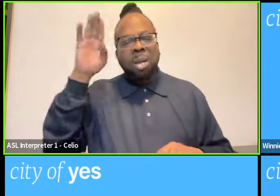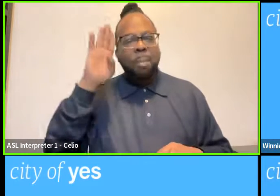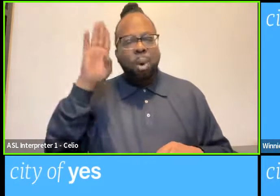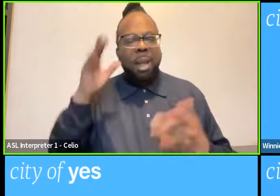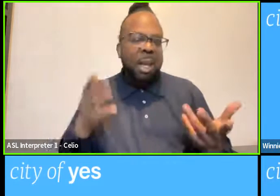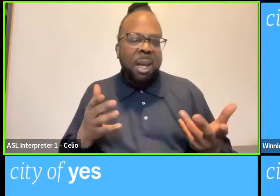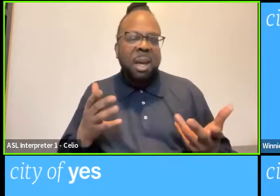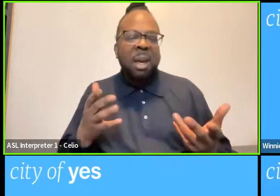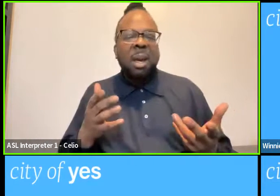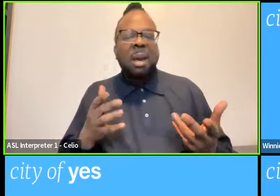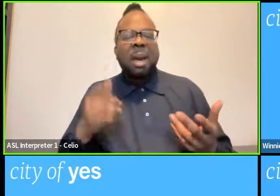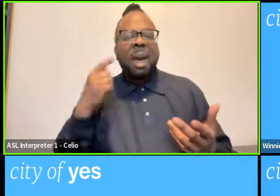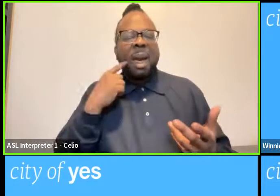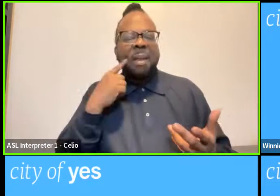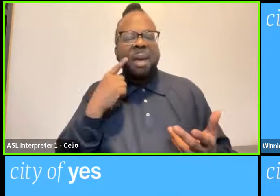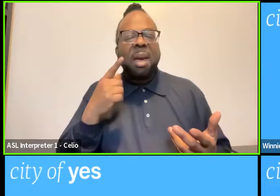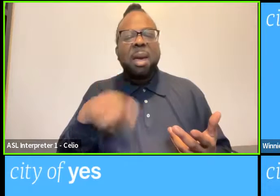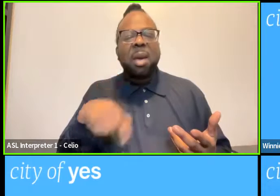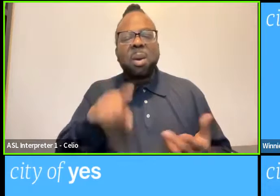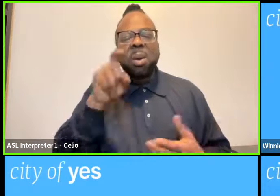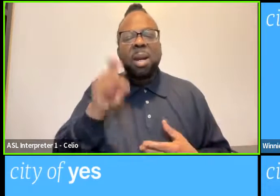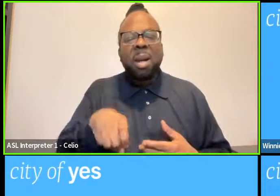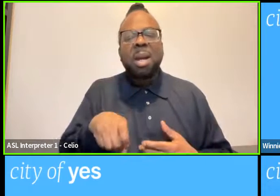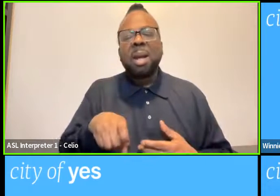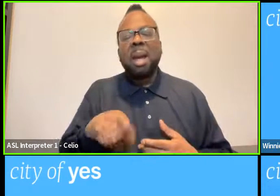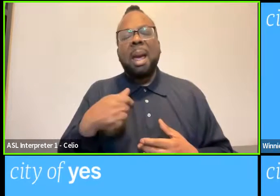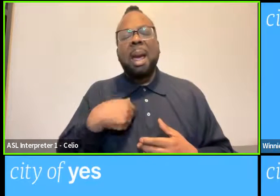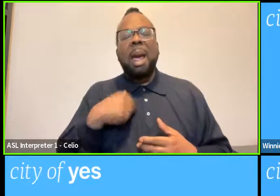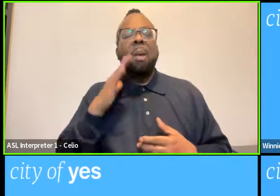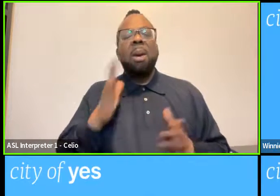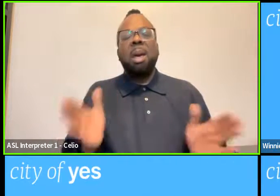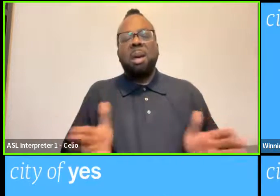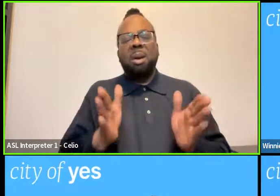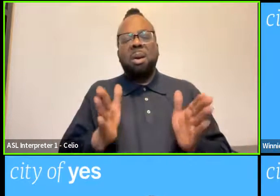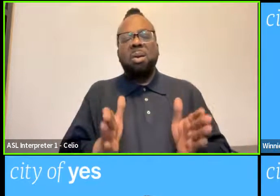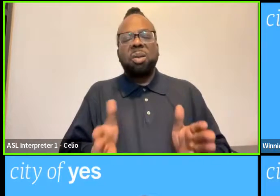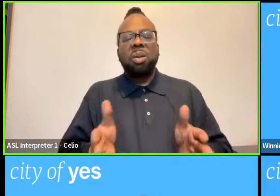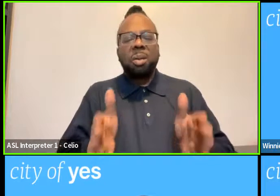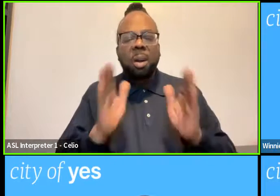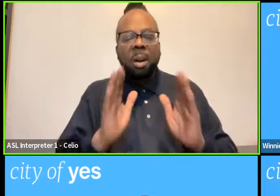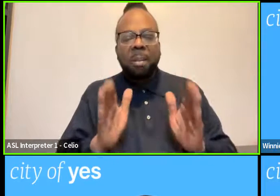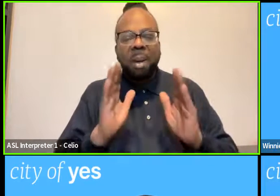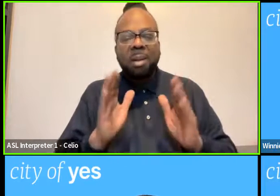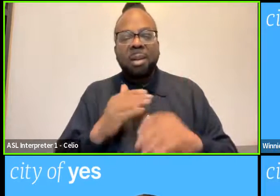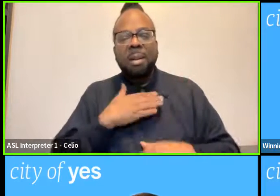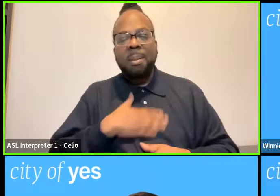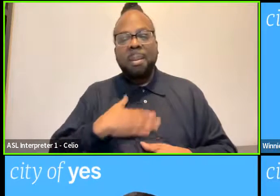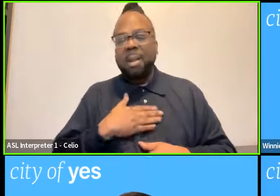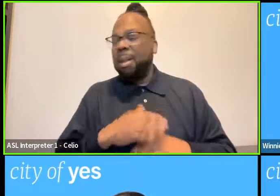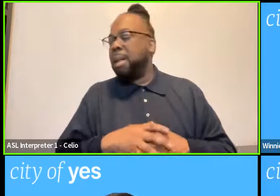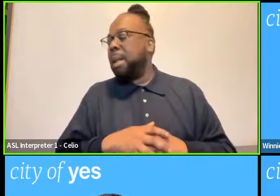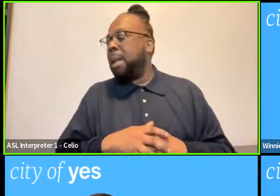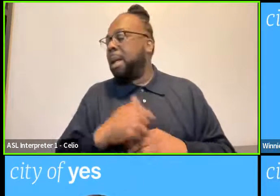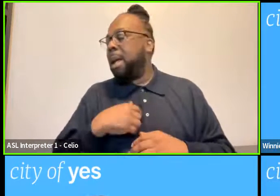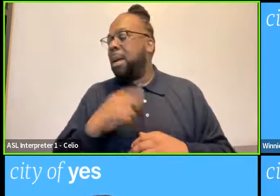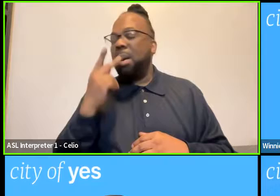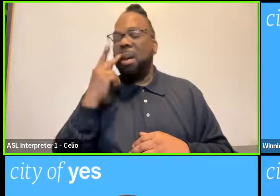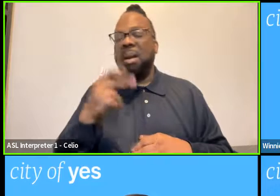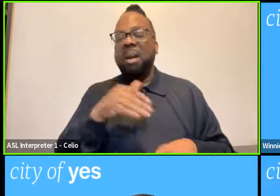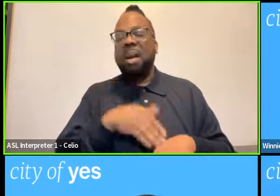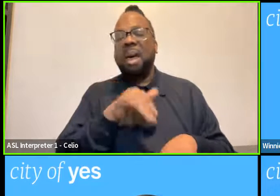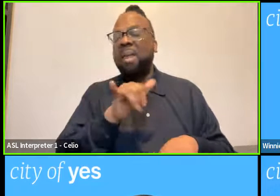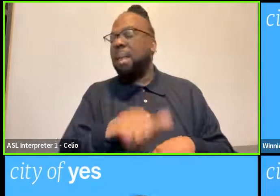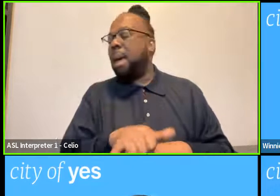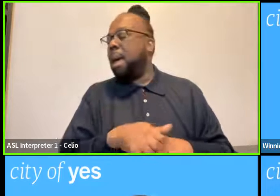distinction is something that you guys need to, well, I would encourage you to pay attention to. You don't need to do anything, but I would look at that as a